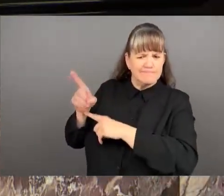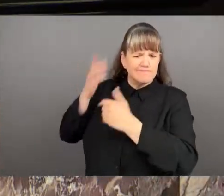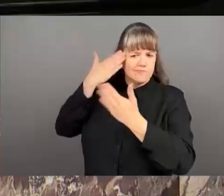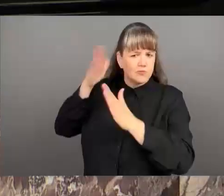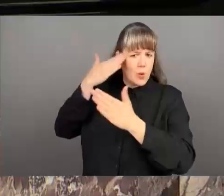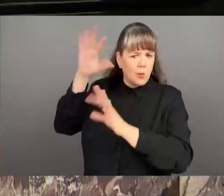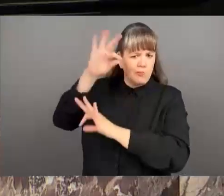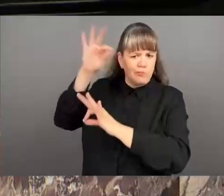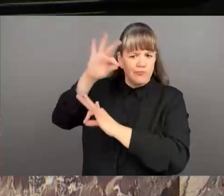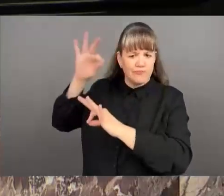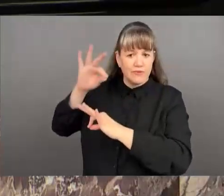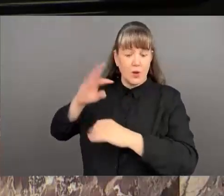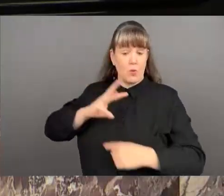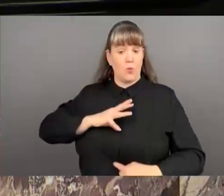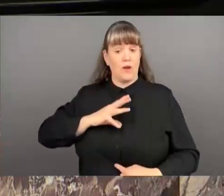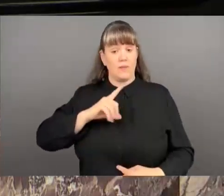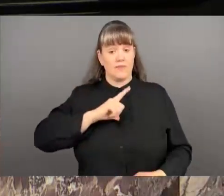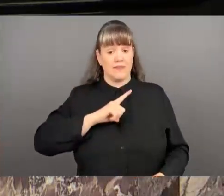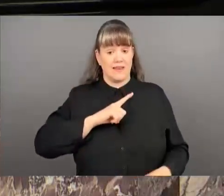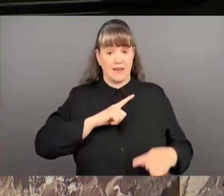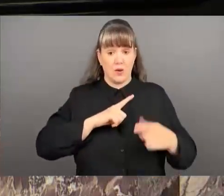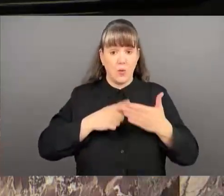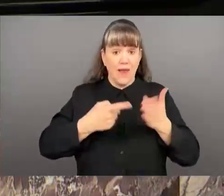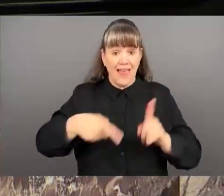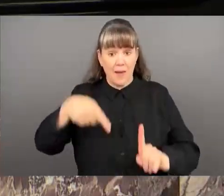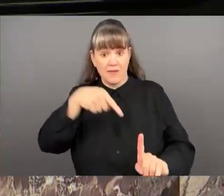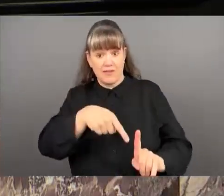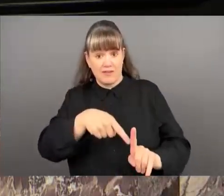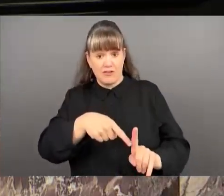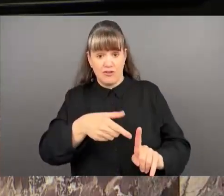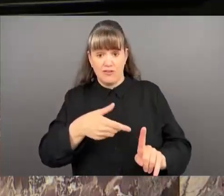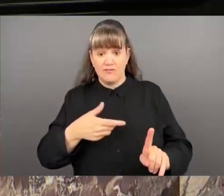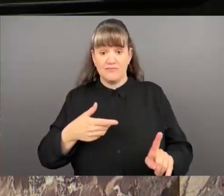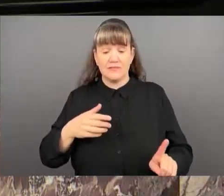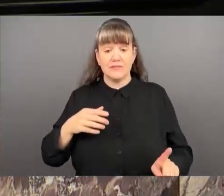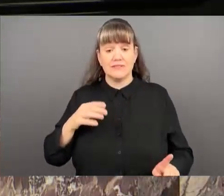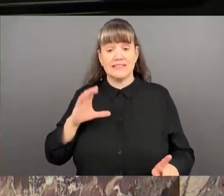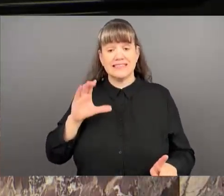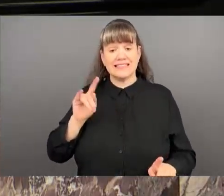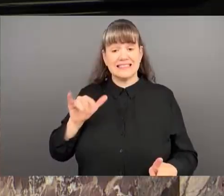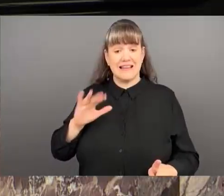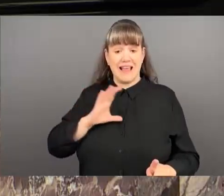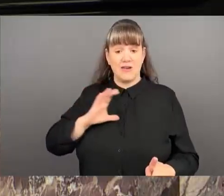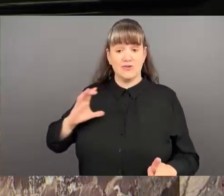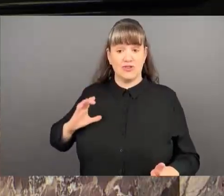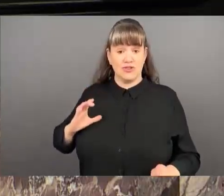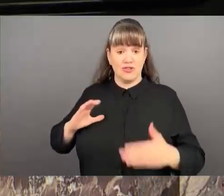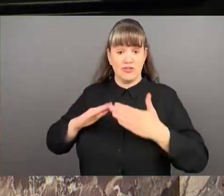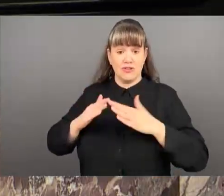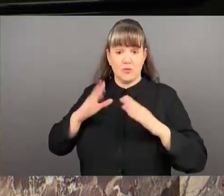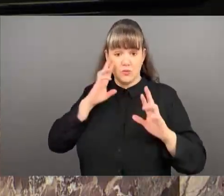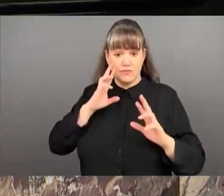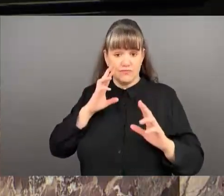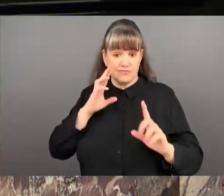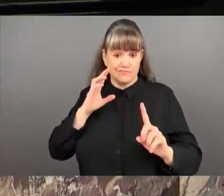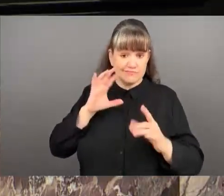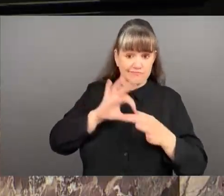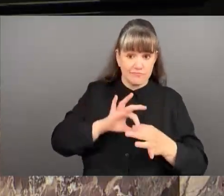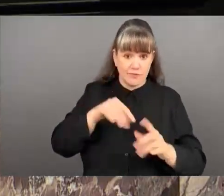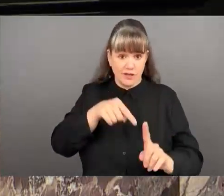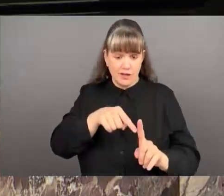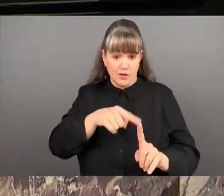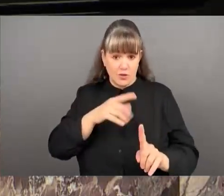fully the concern that the City Council has with respect to what might be the province's first order